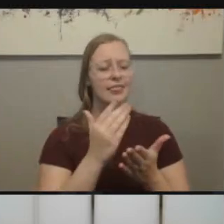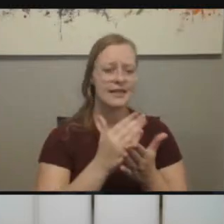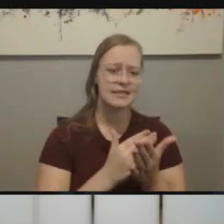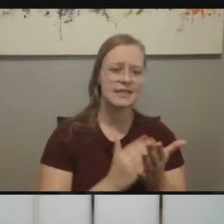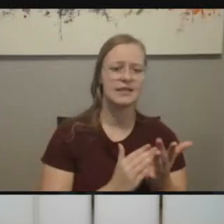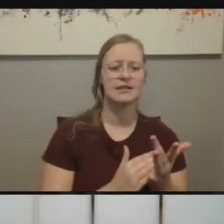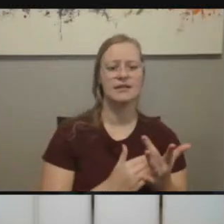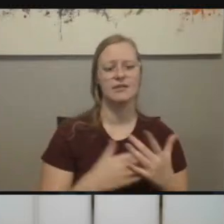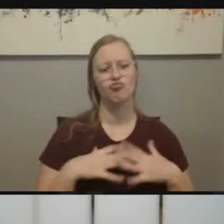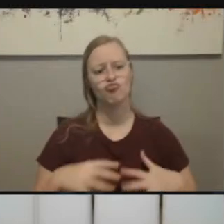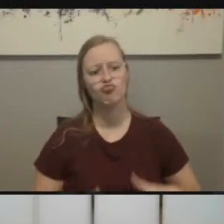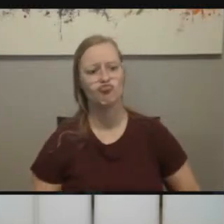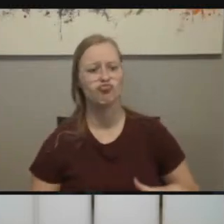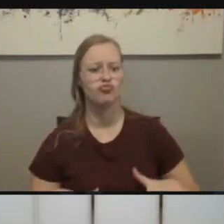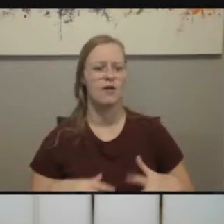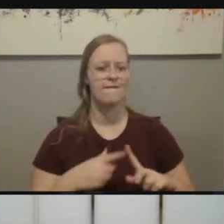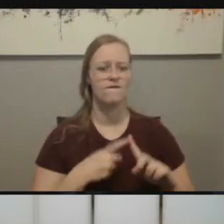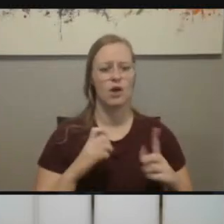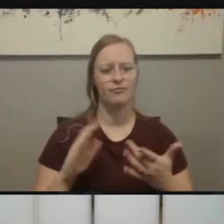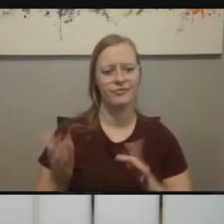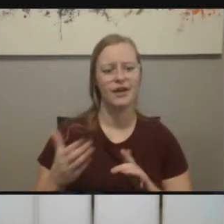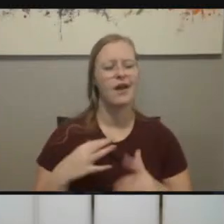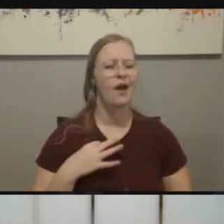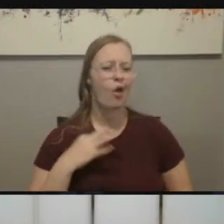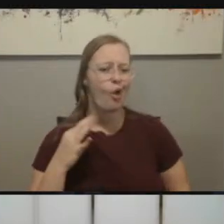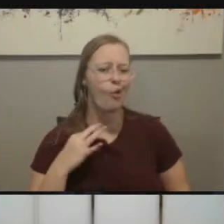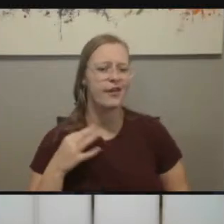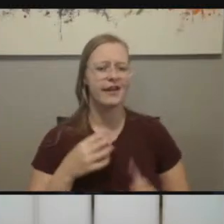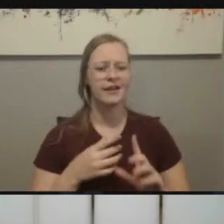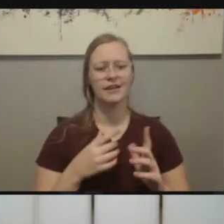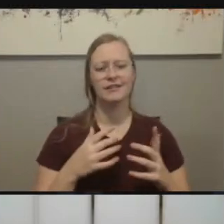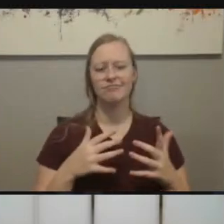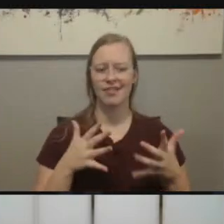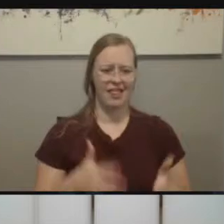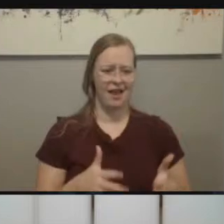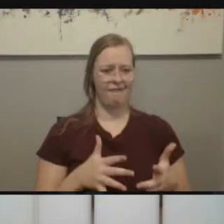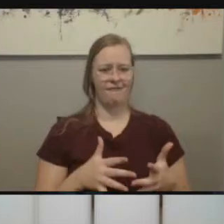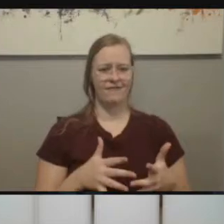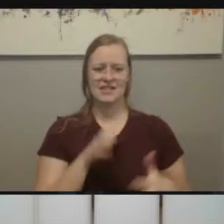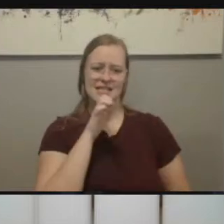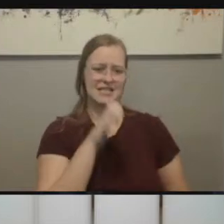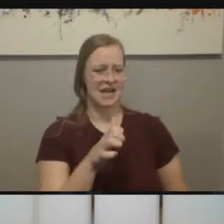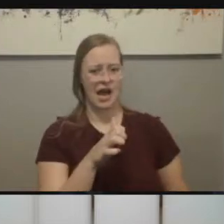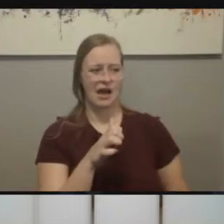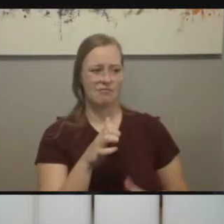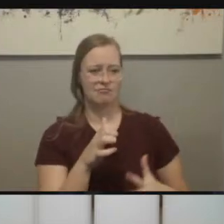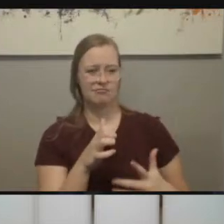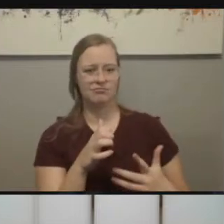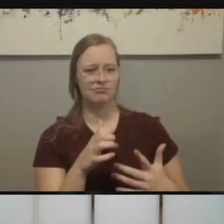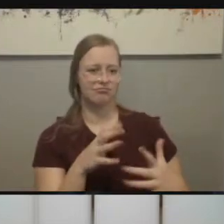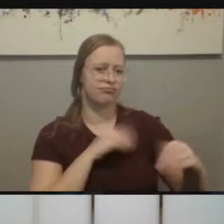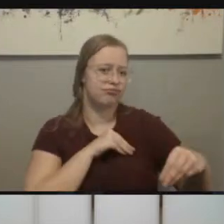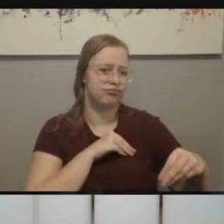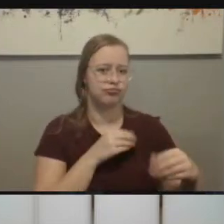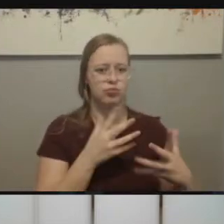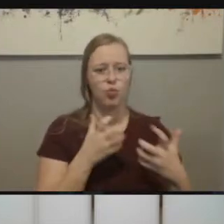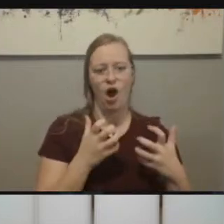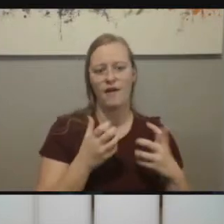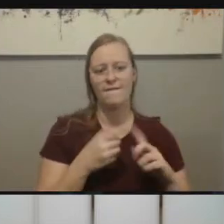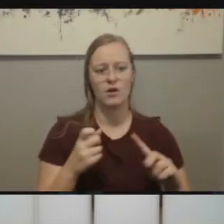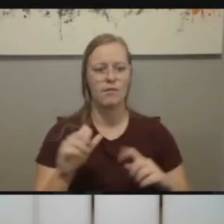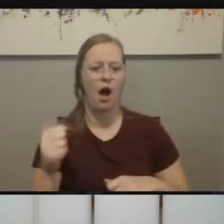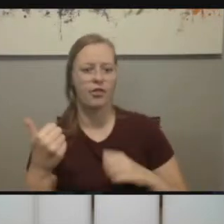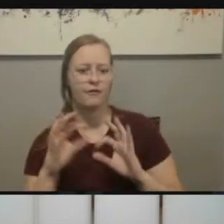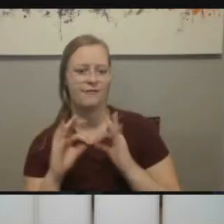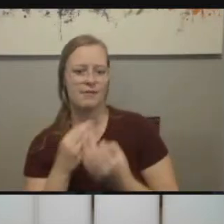the deceased, probably the clothing left over and not claimed by other members of the family. But